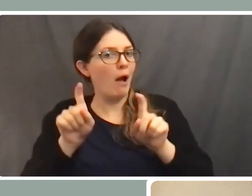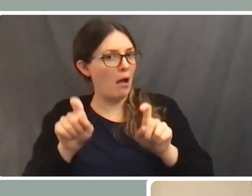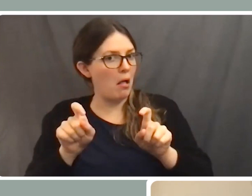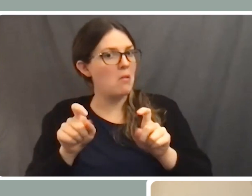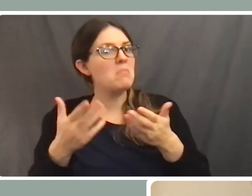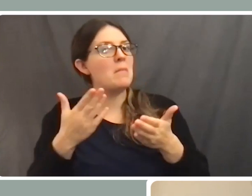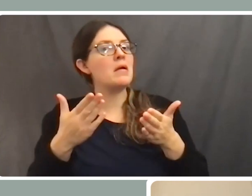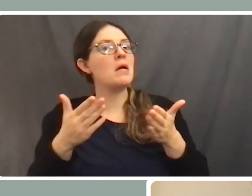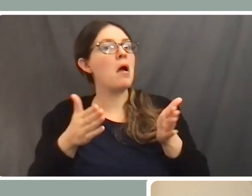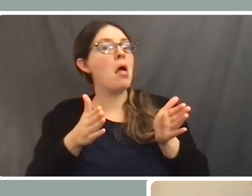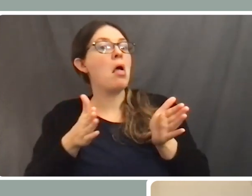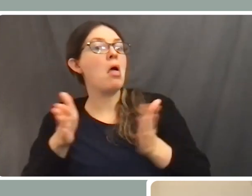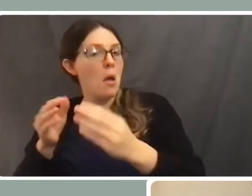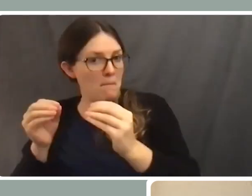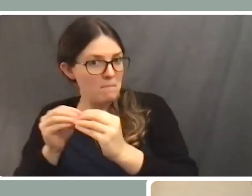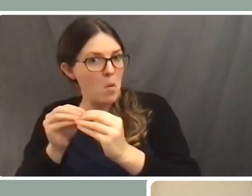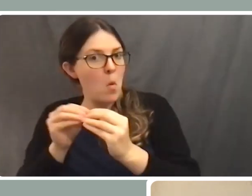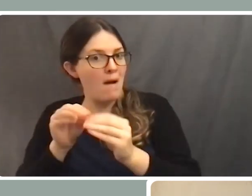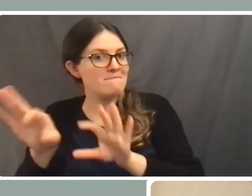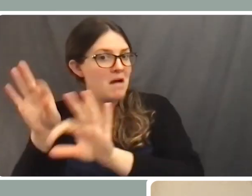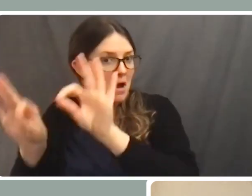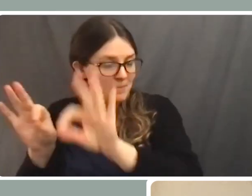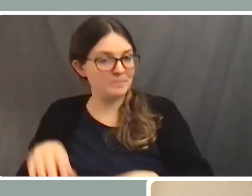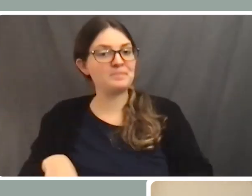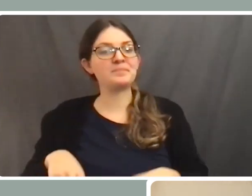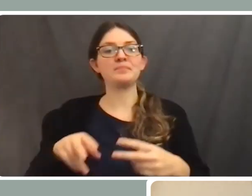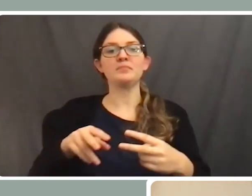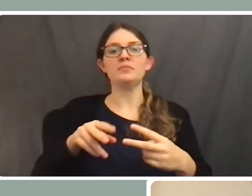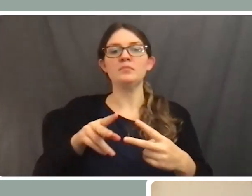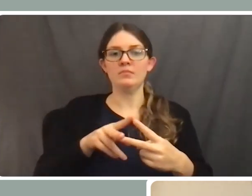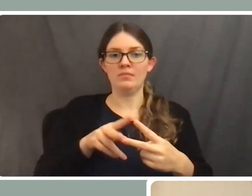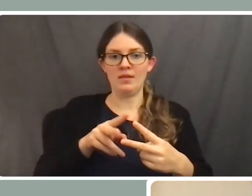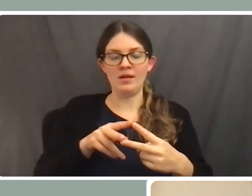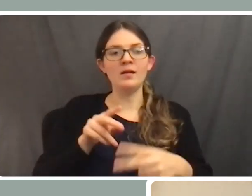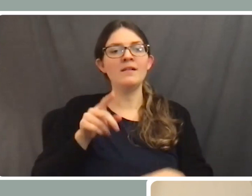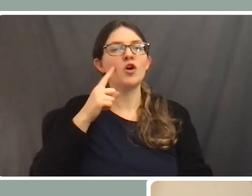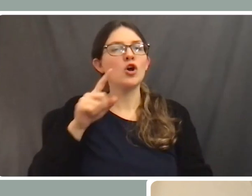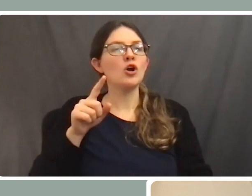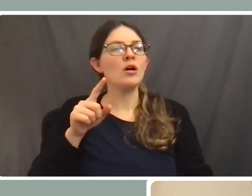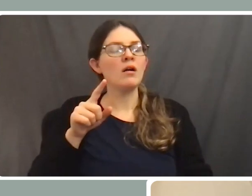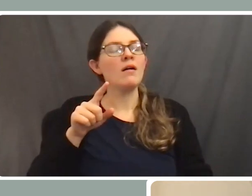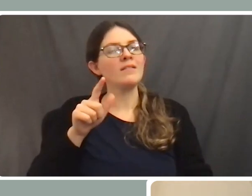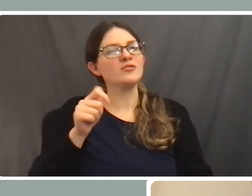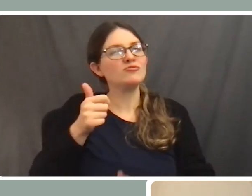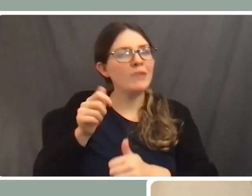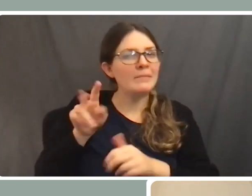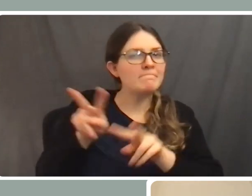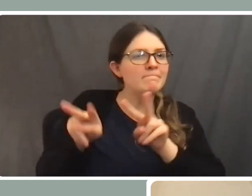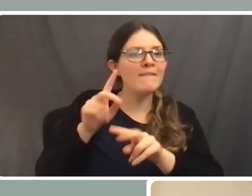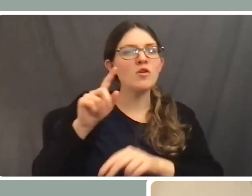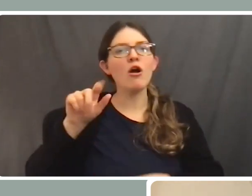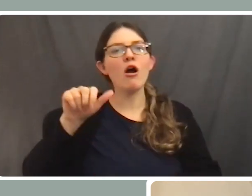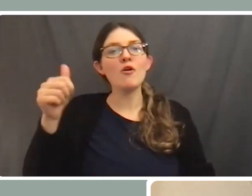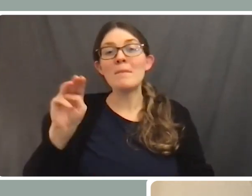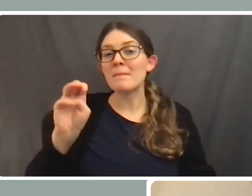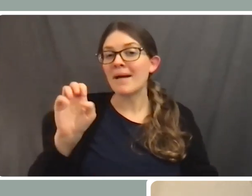directions. For early stage HER2 positive breast cancer that are trying to borrow from drugs that have been really successful for metastatic HER2 positive